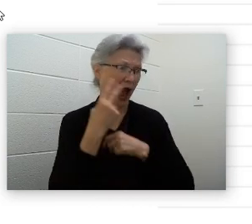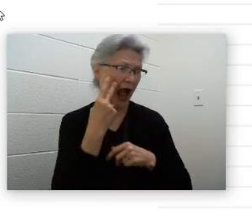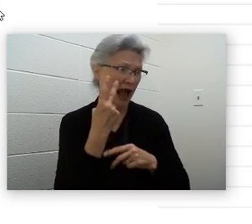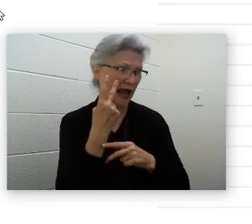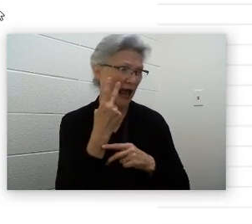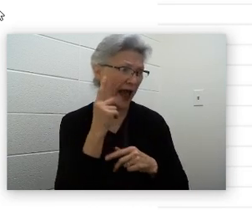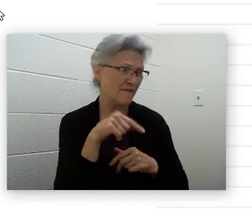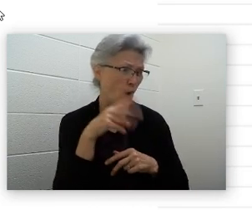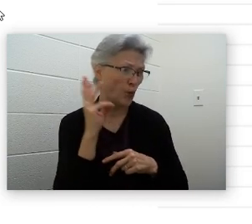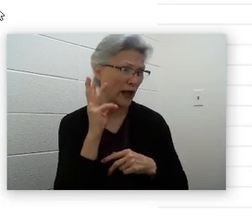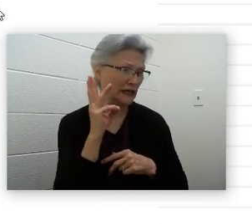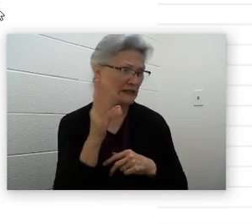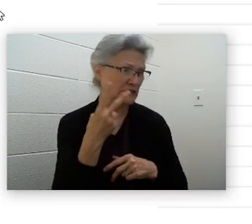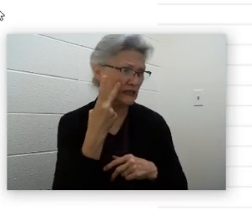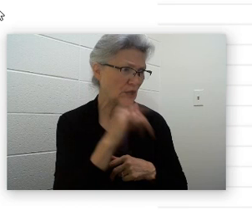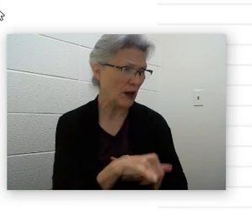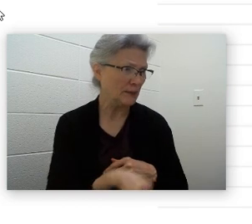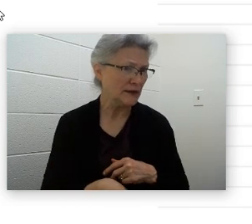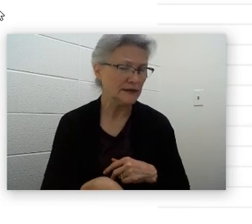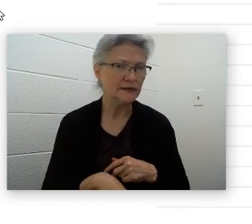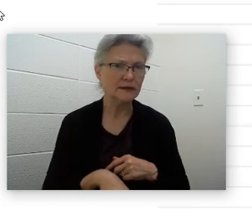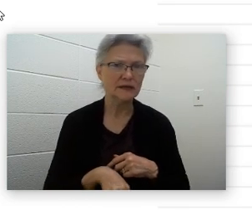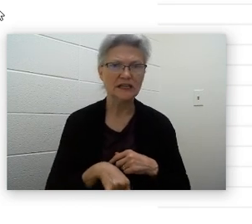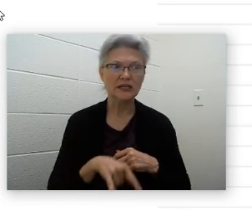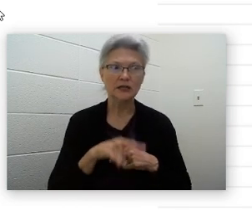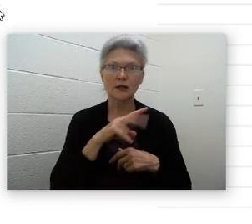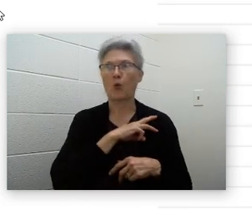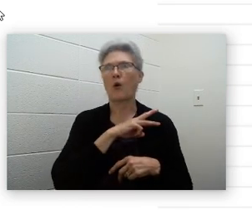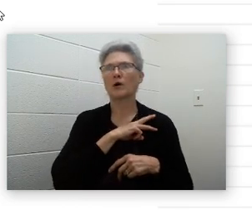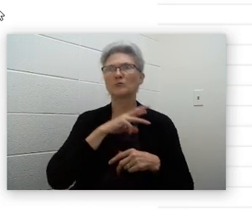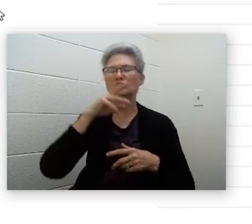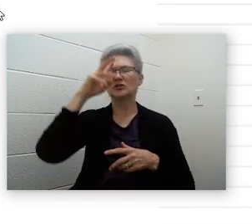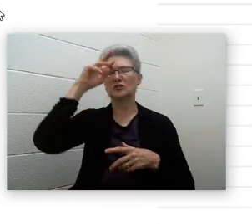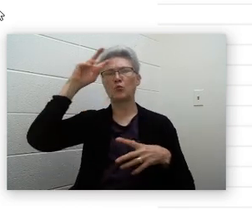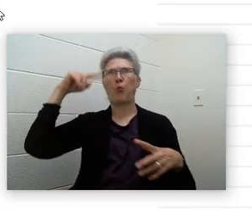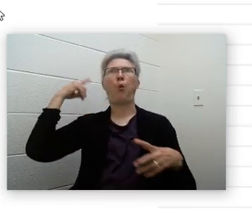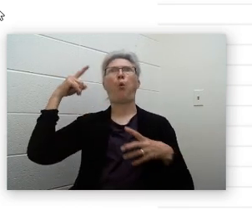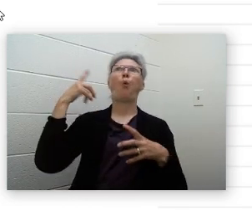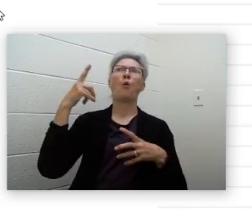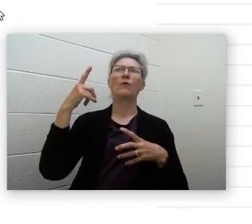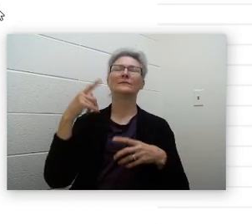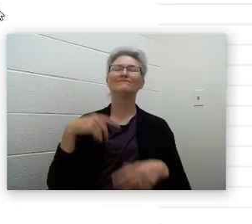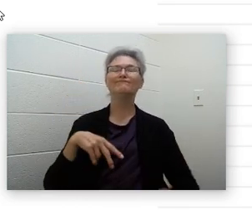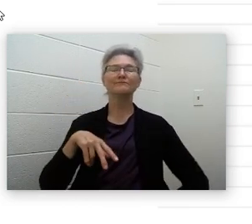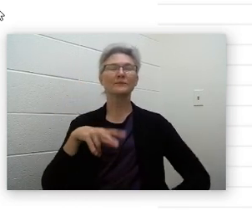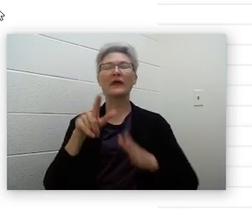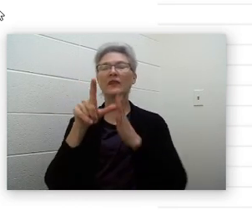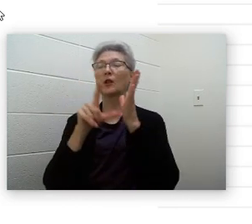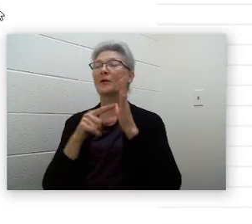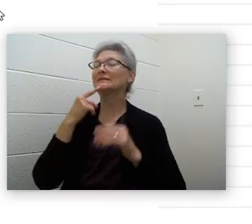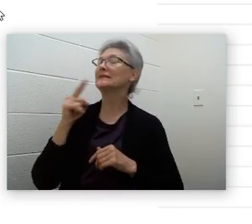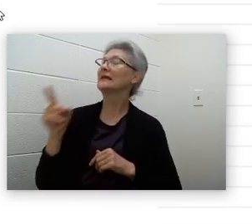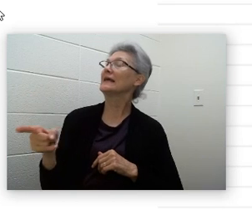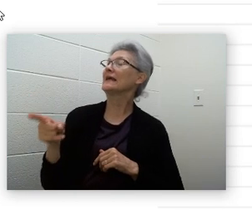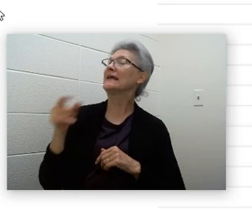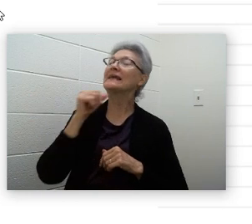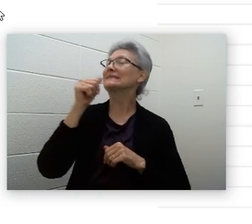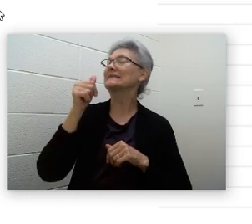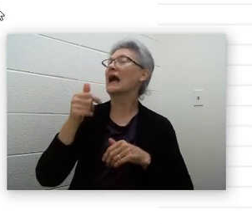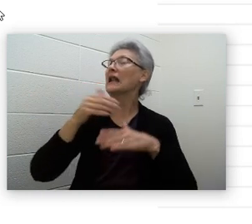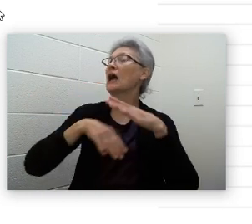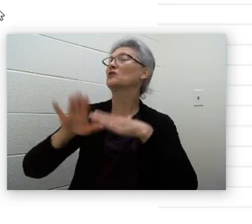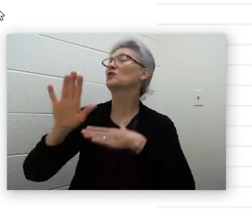witnesses. He was nearly hysterical. He is no longer under your